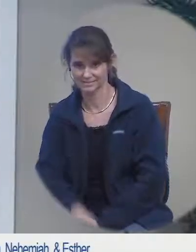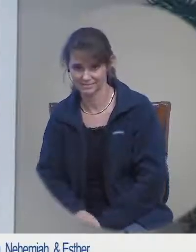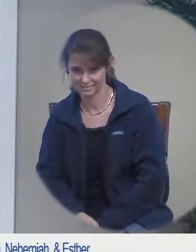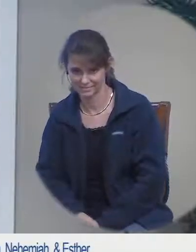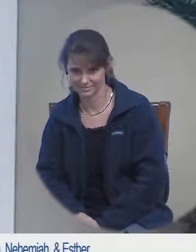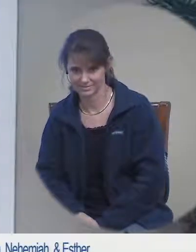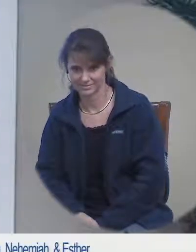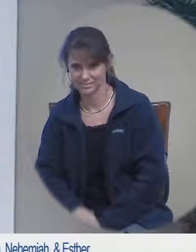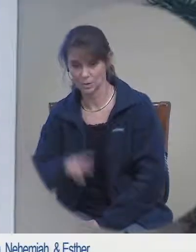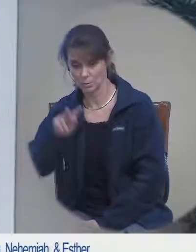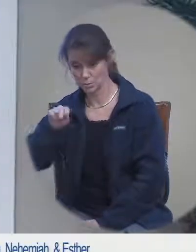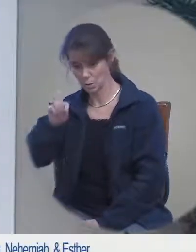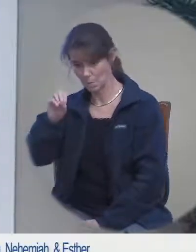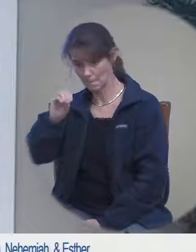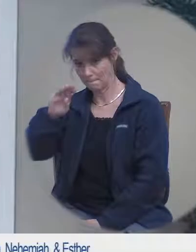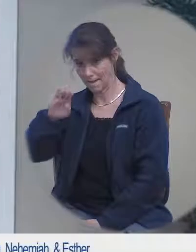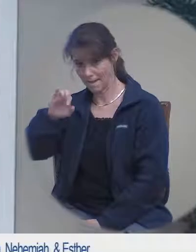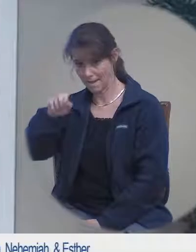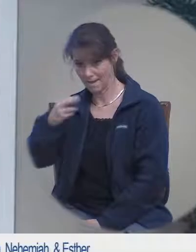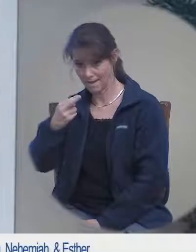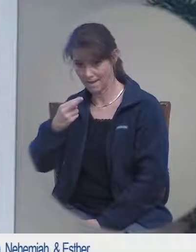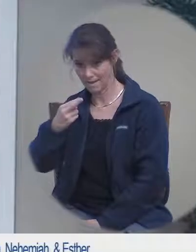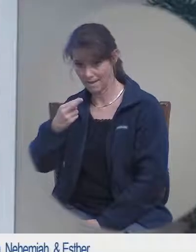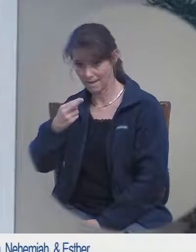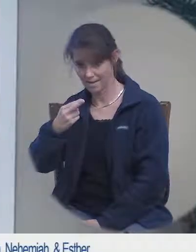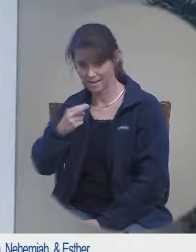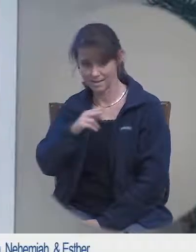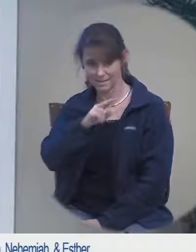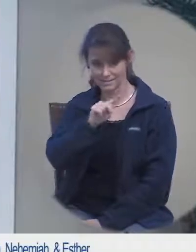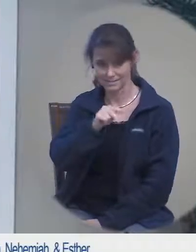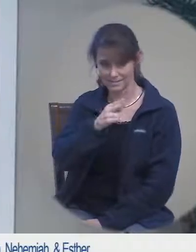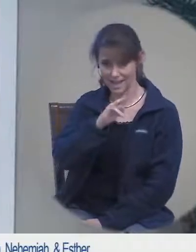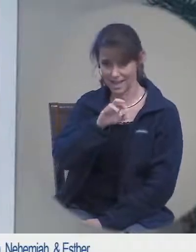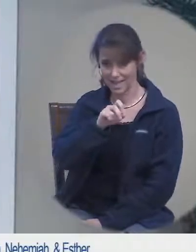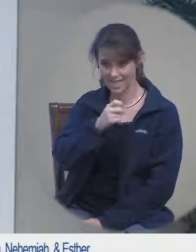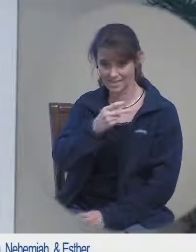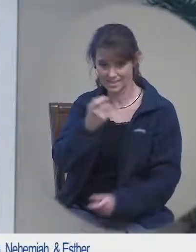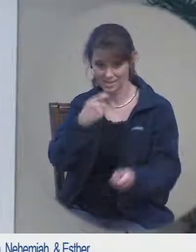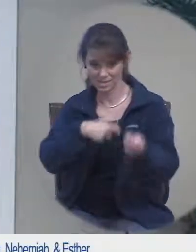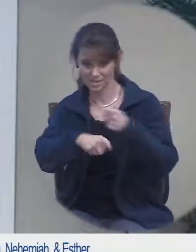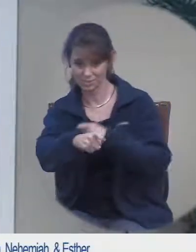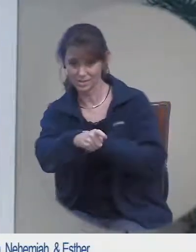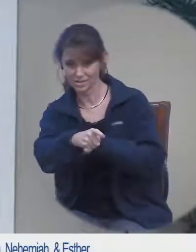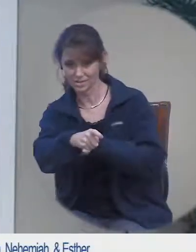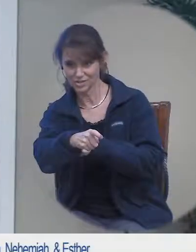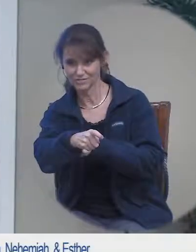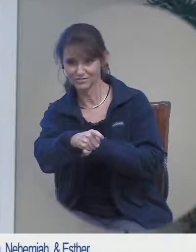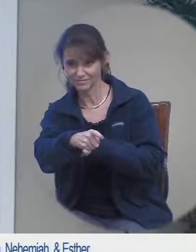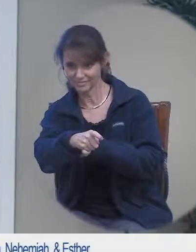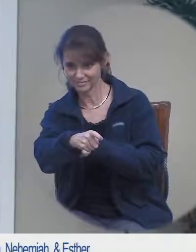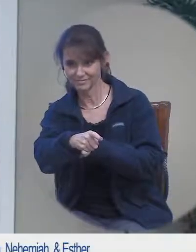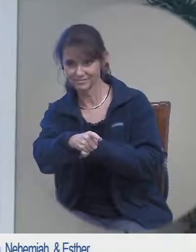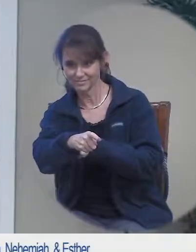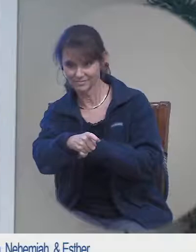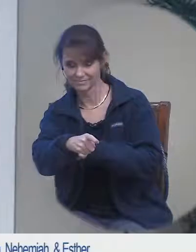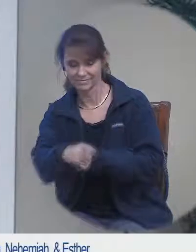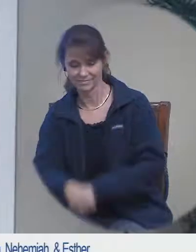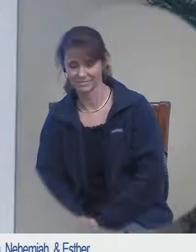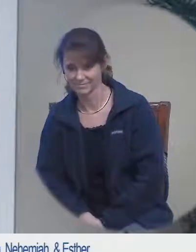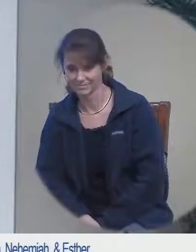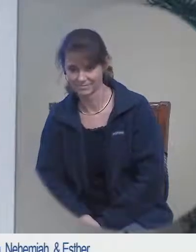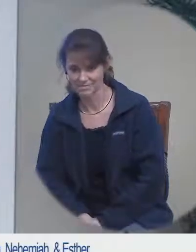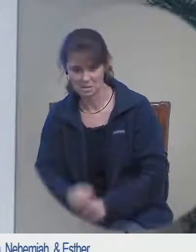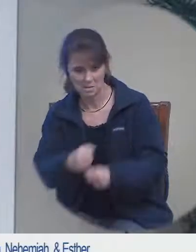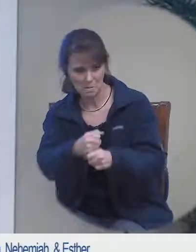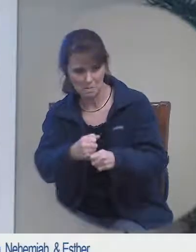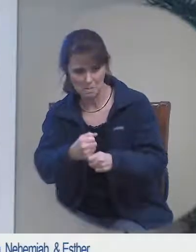in. When they let Tobiah in a place that he didn't belong, they cast out the grain offerings and the tithes and everything else, and as a result of